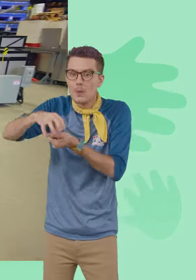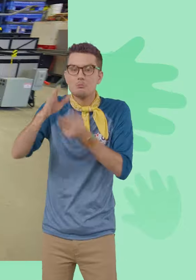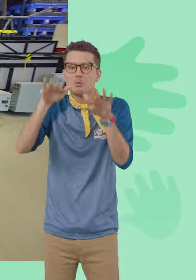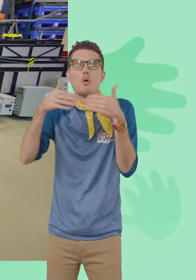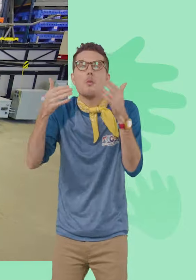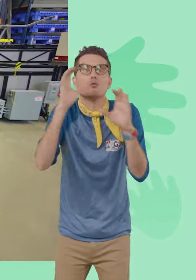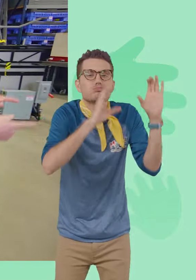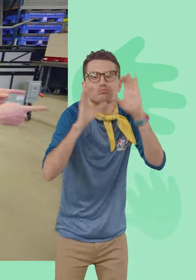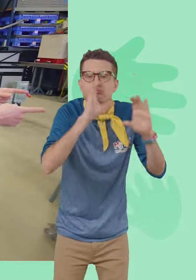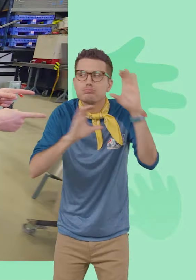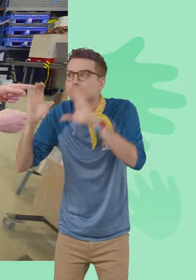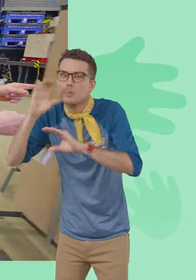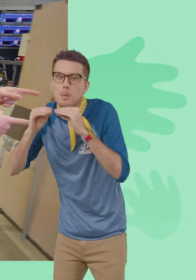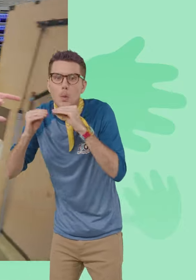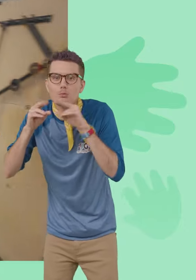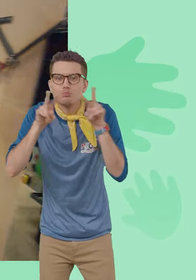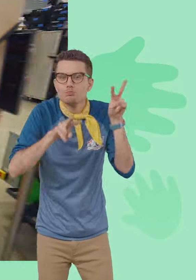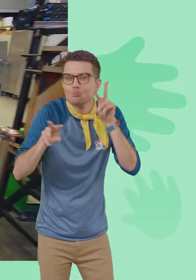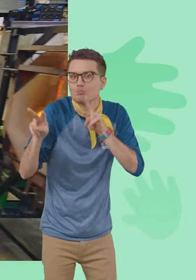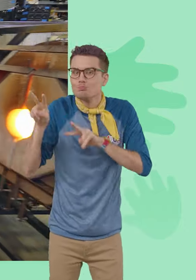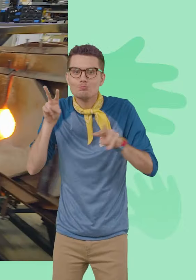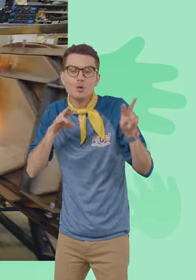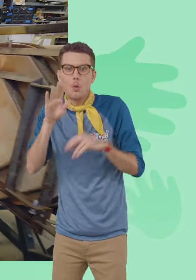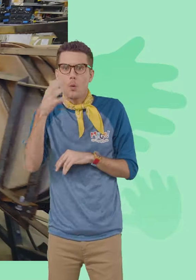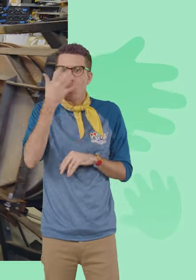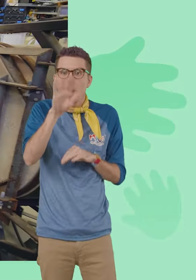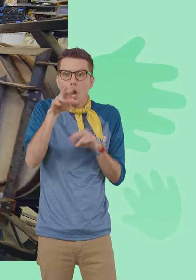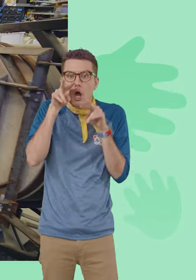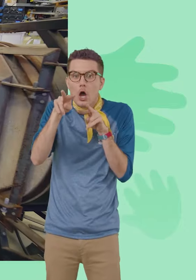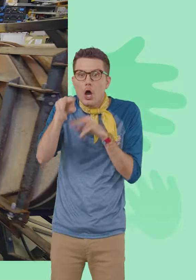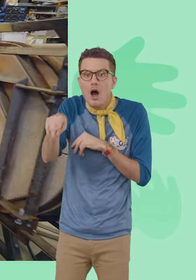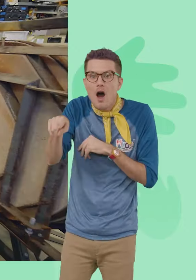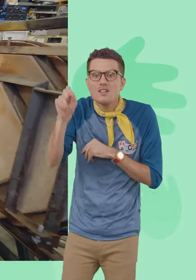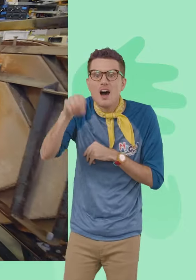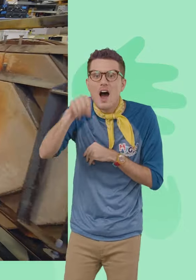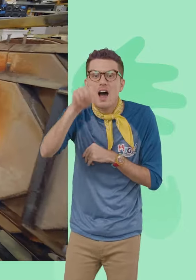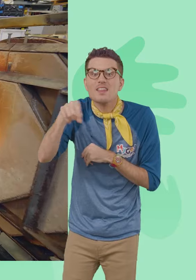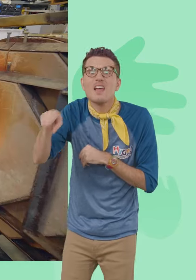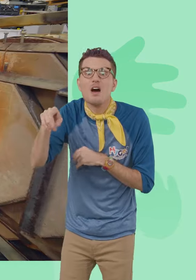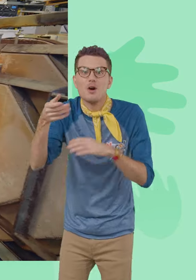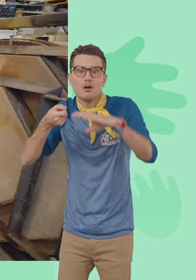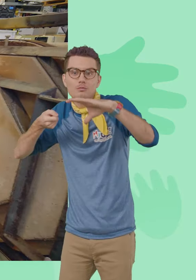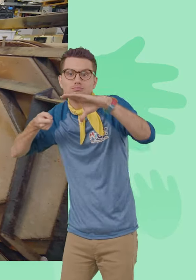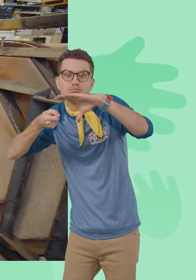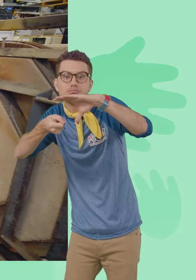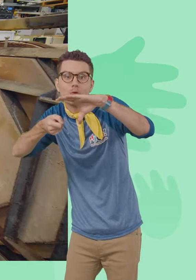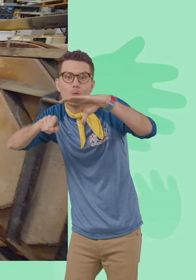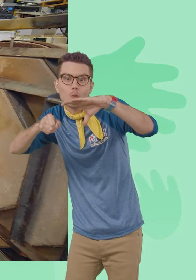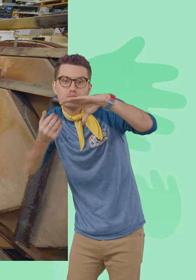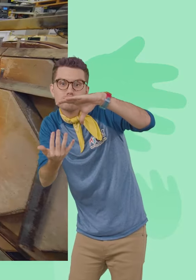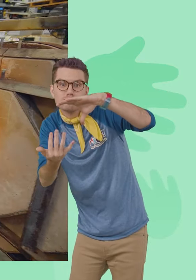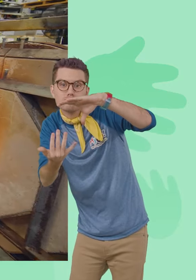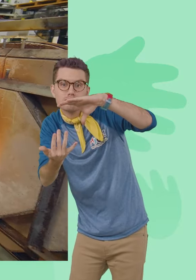let's go explore. Whoa, look at this. Yeah, this is an oven. This is where you